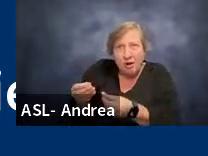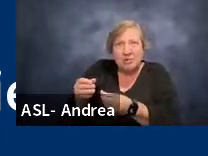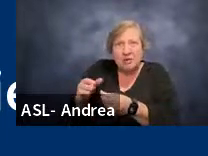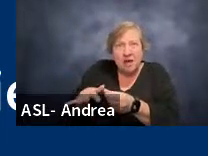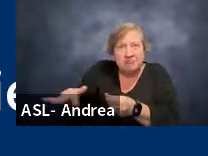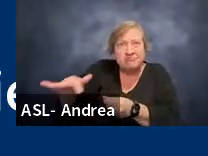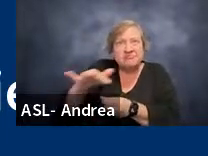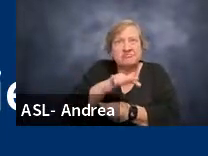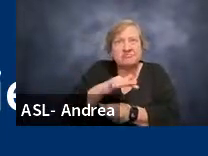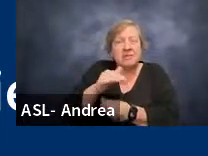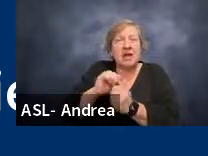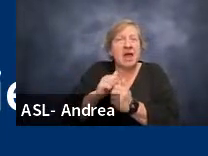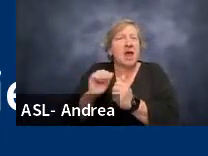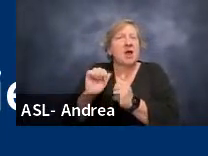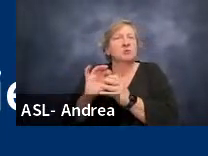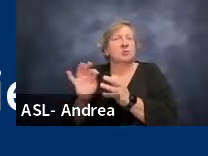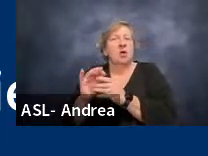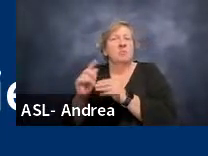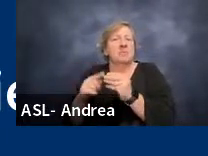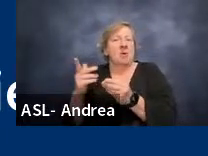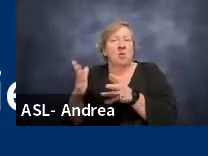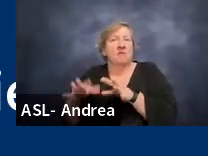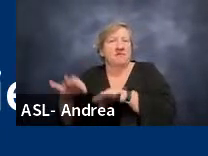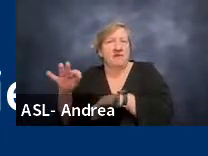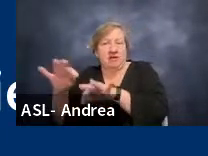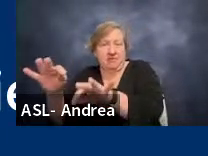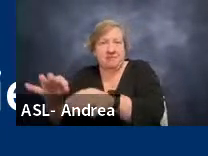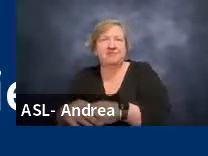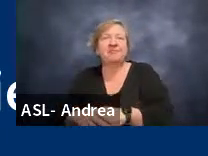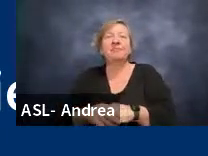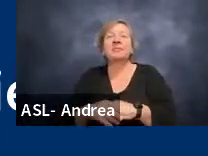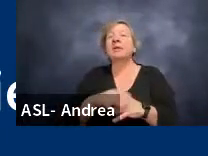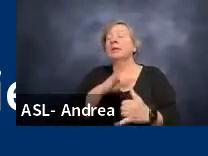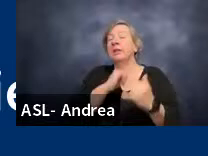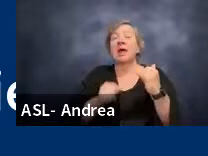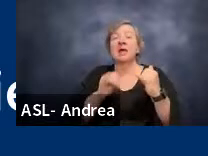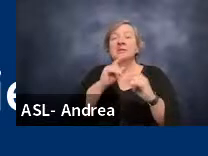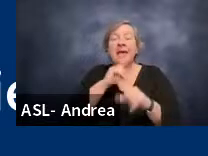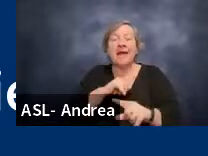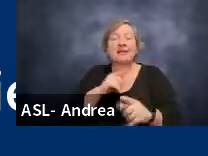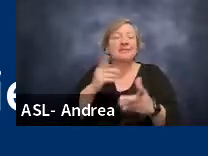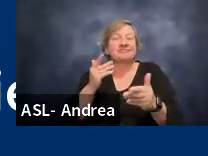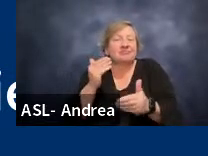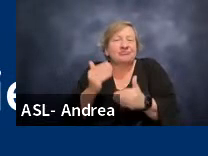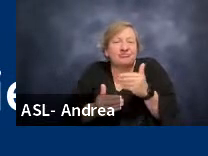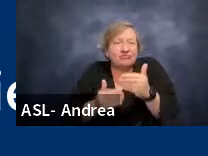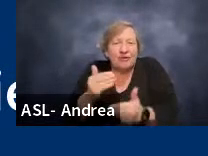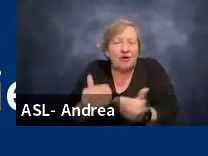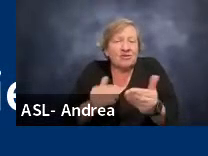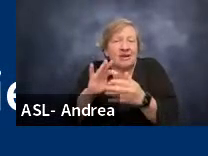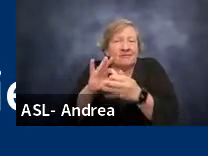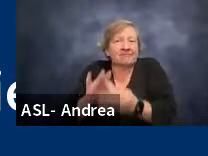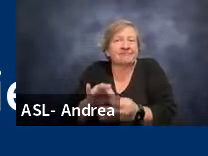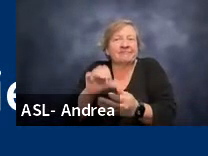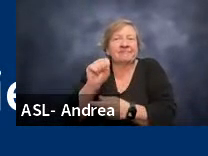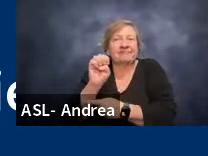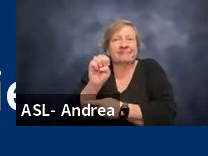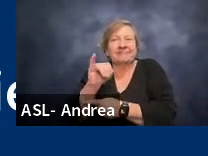its findings. And finally, we're going to answer any process questions that you may